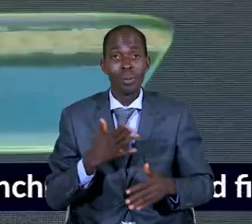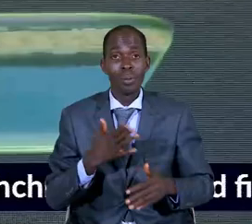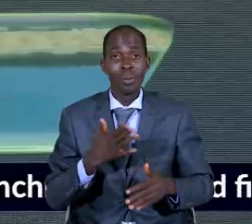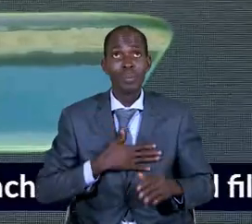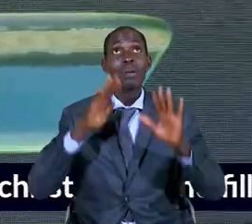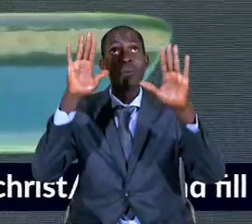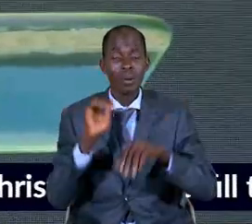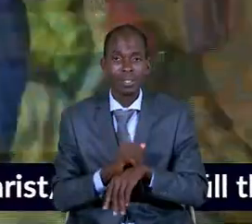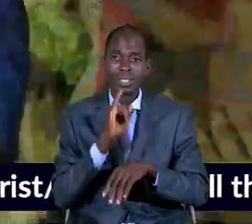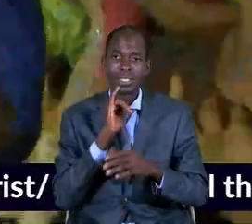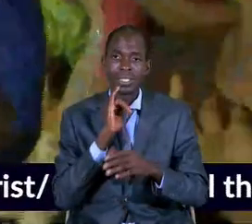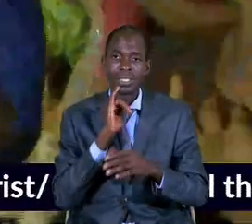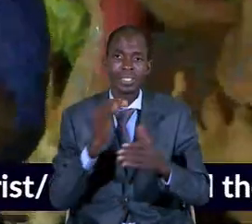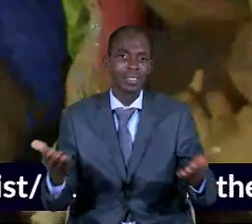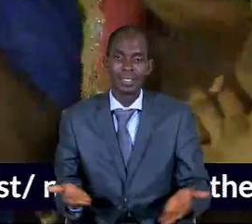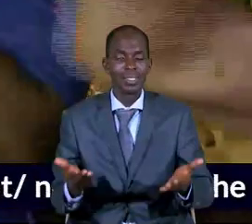here.